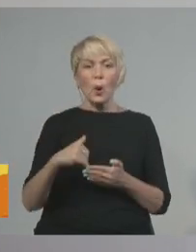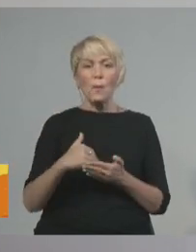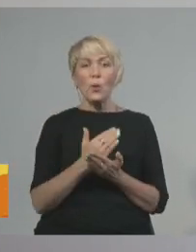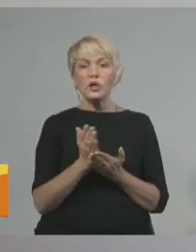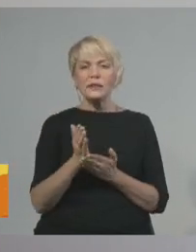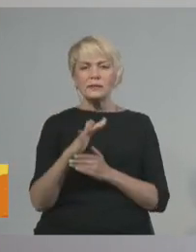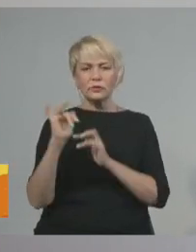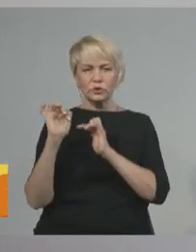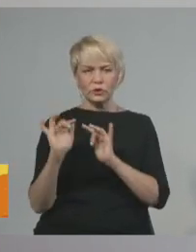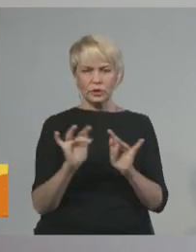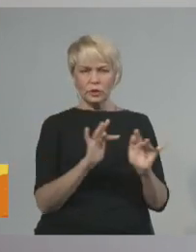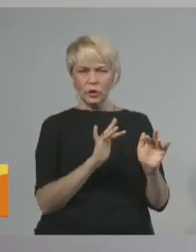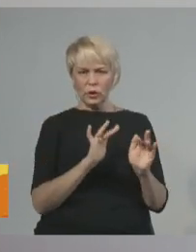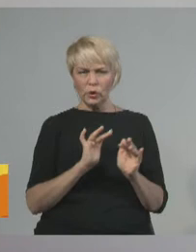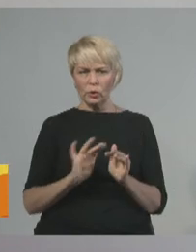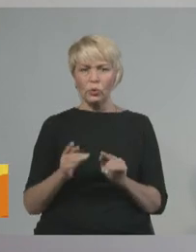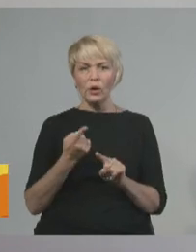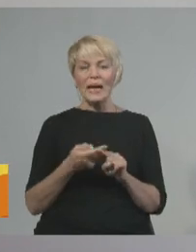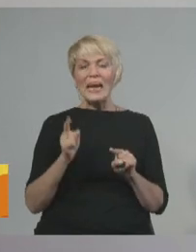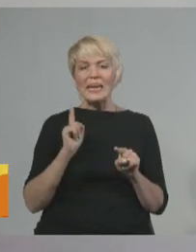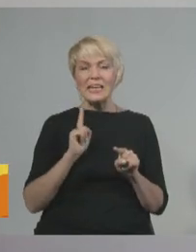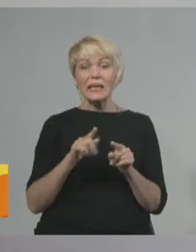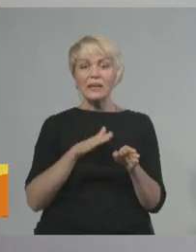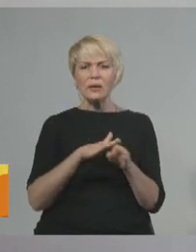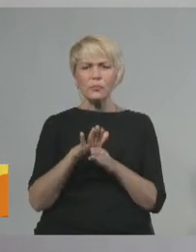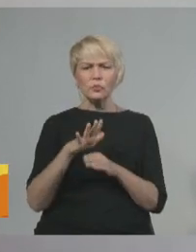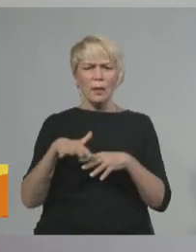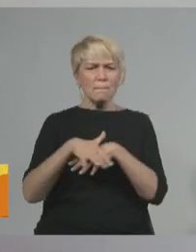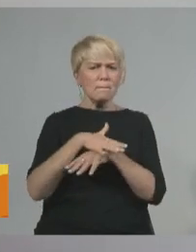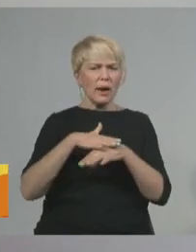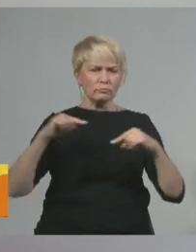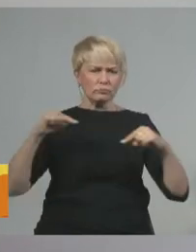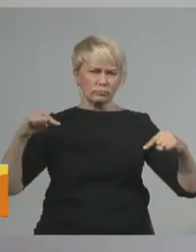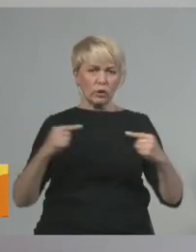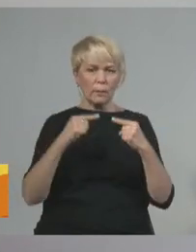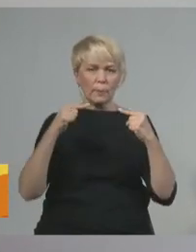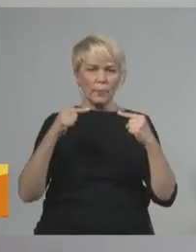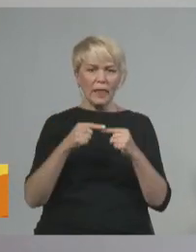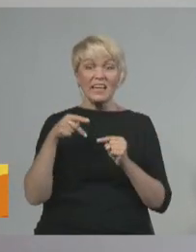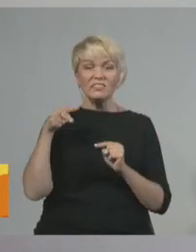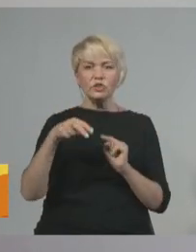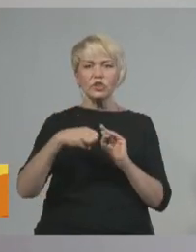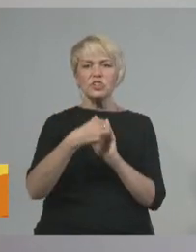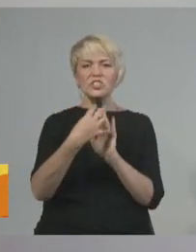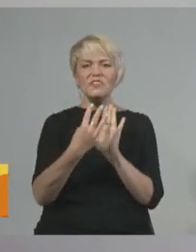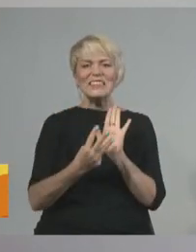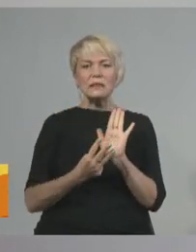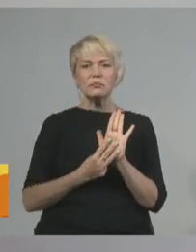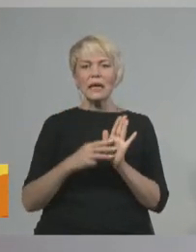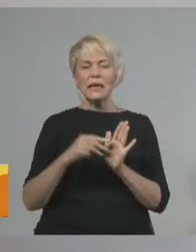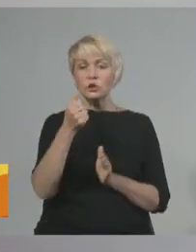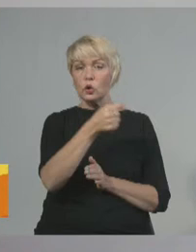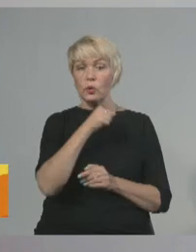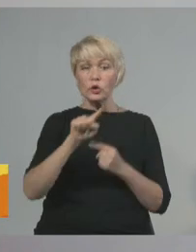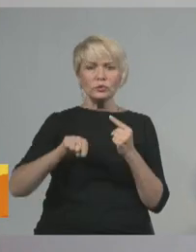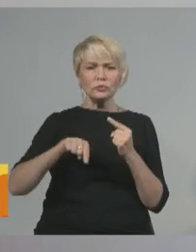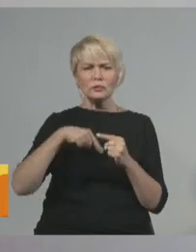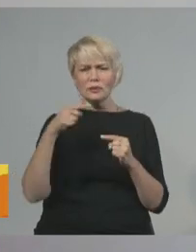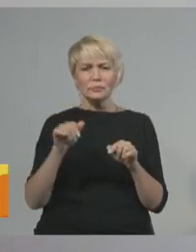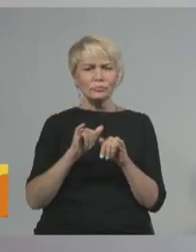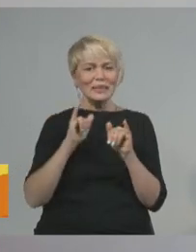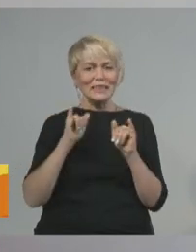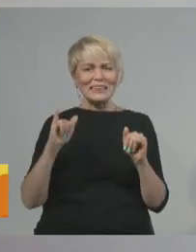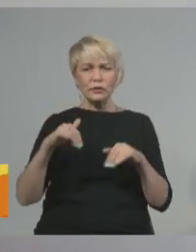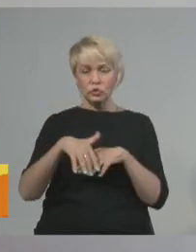of massive protests in 2018 beyond that polarization has made it very difficult for all the